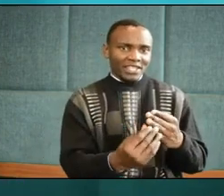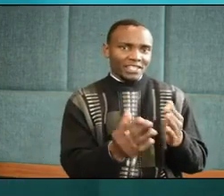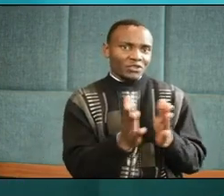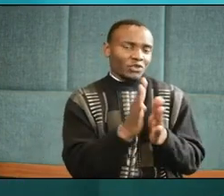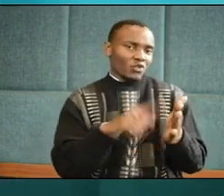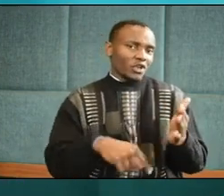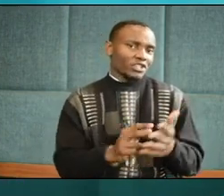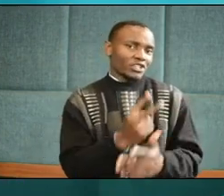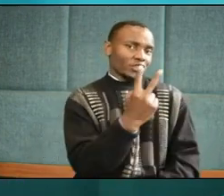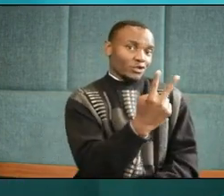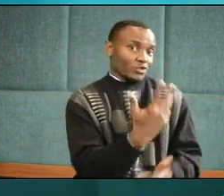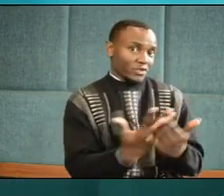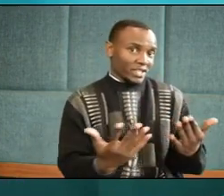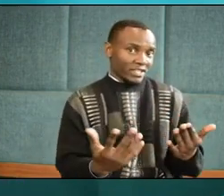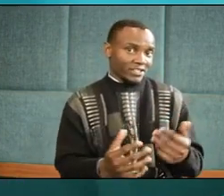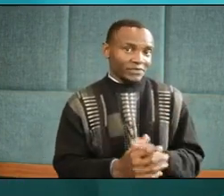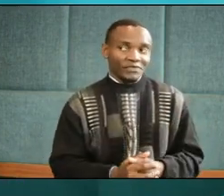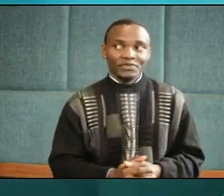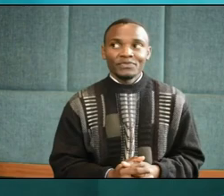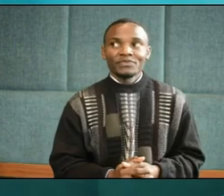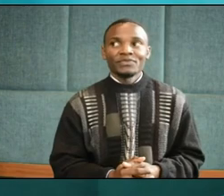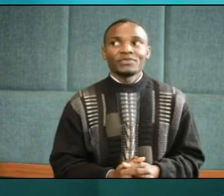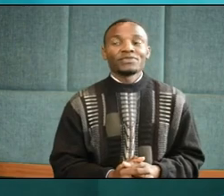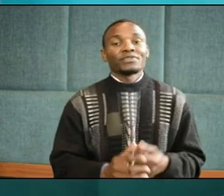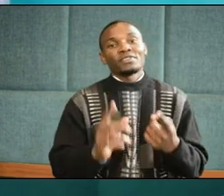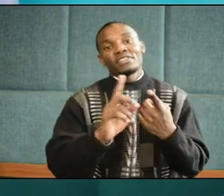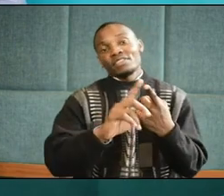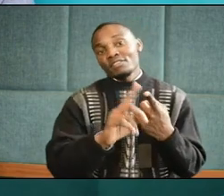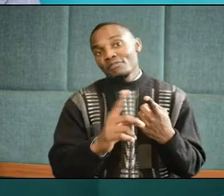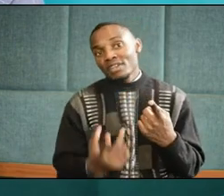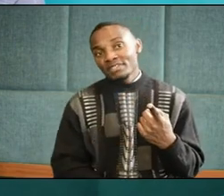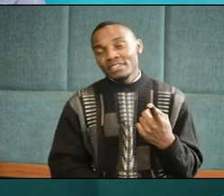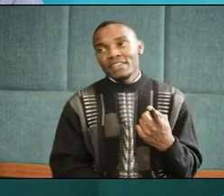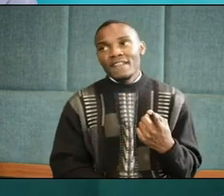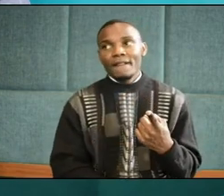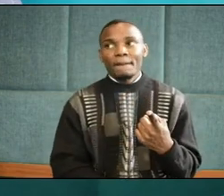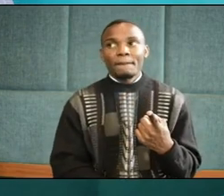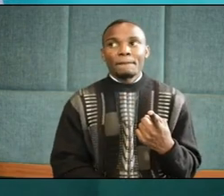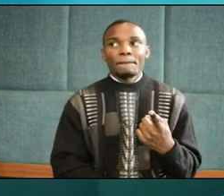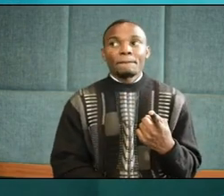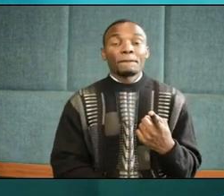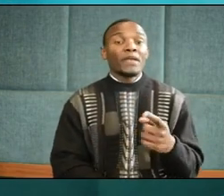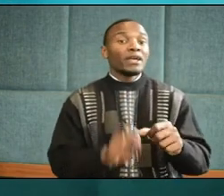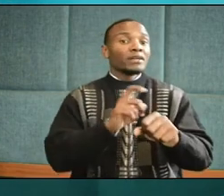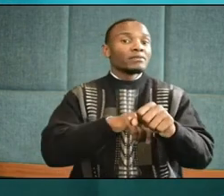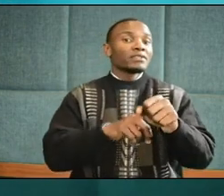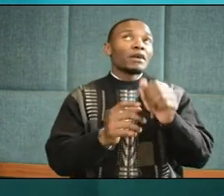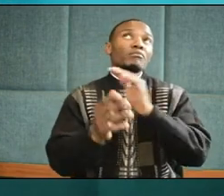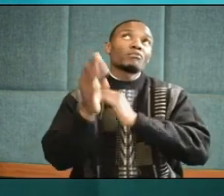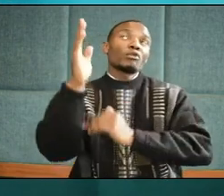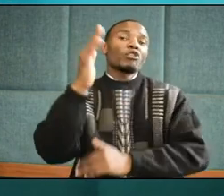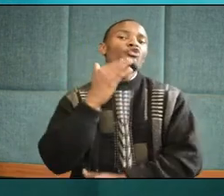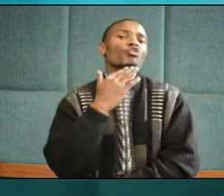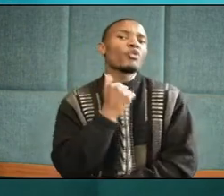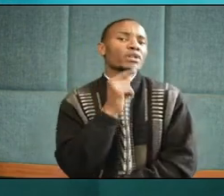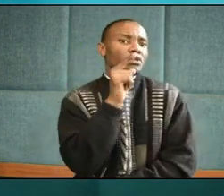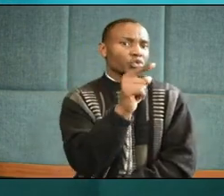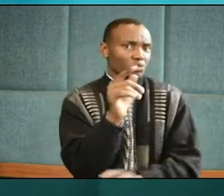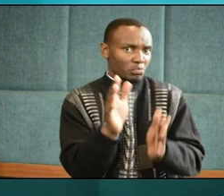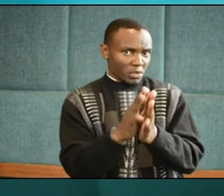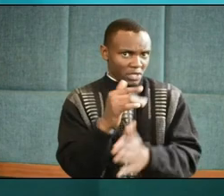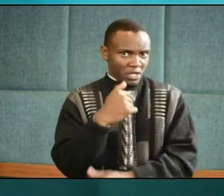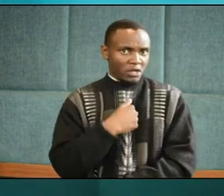we were created with two things. And I'll begin with the first one. When God wanted you and me,